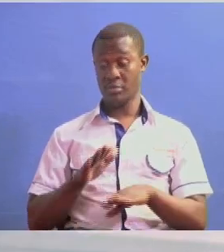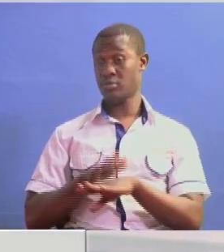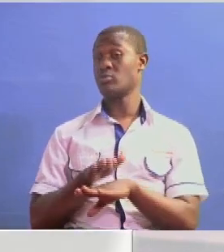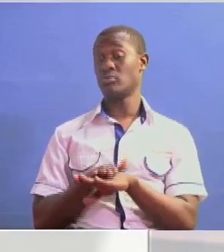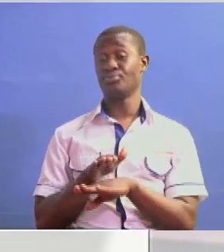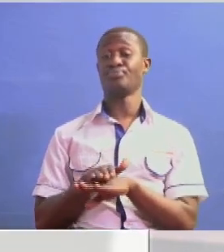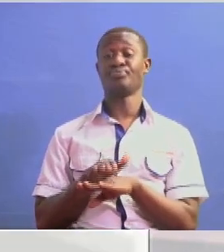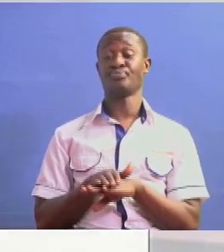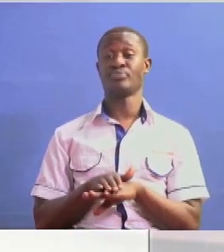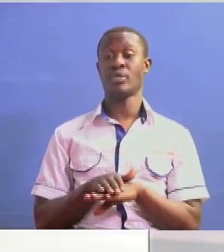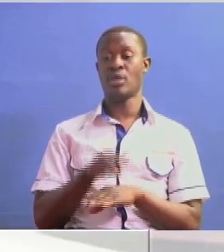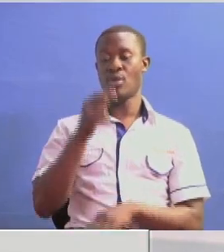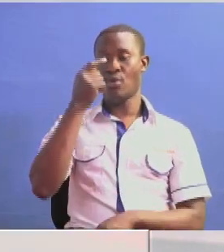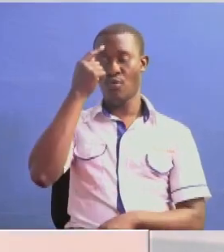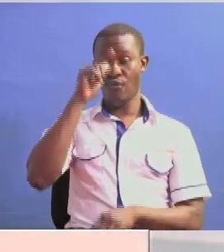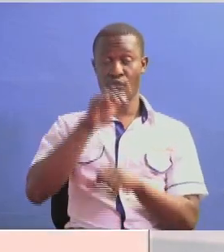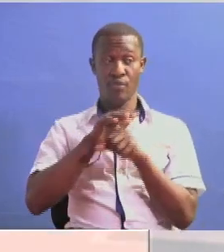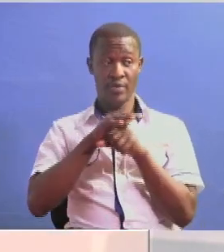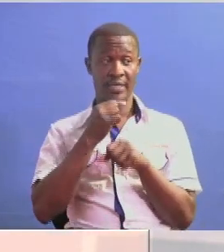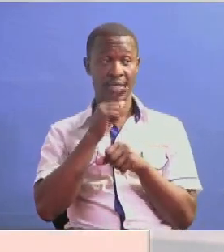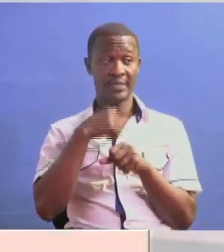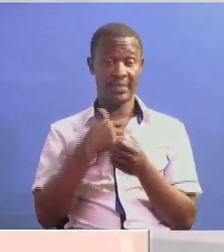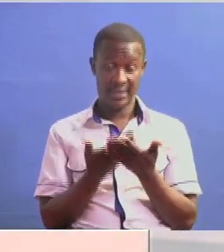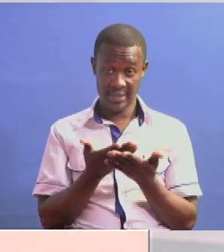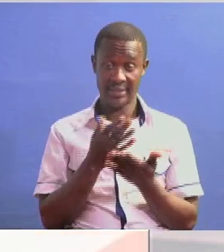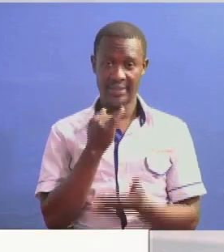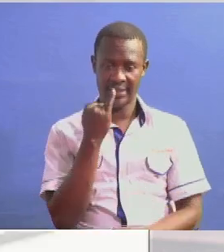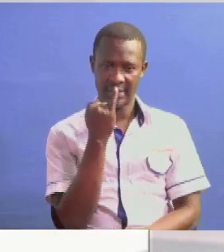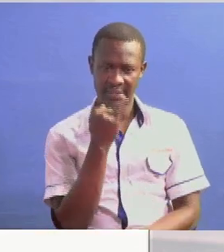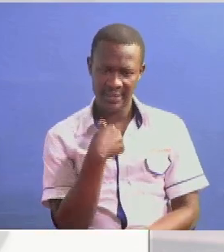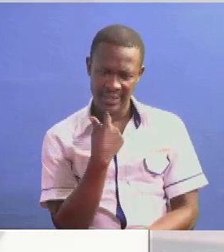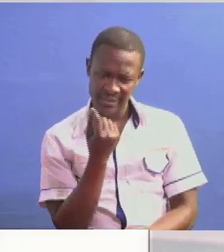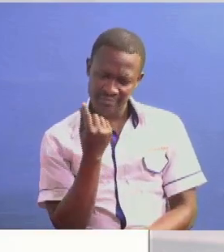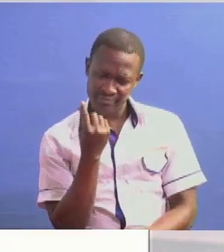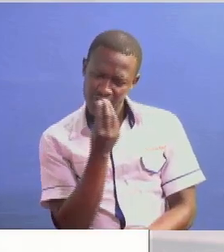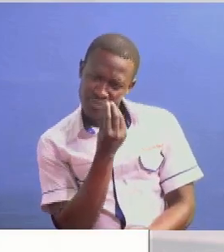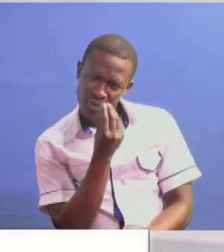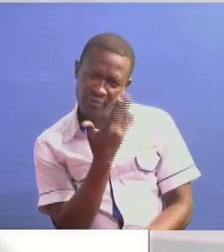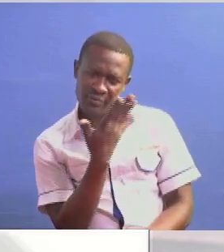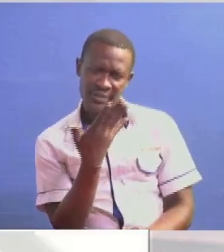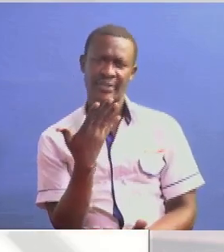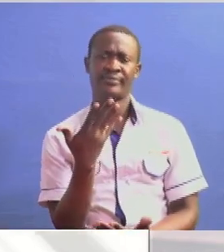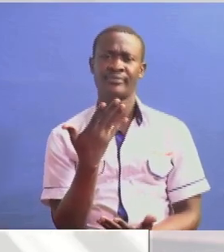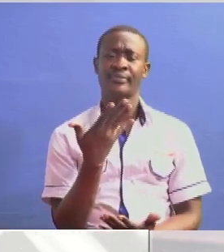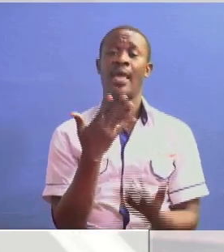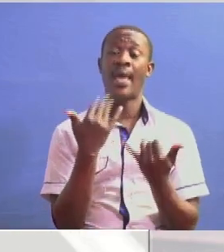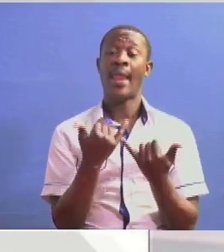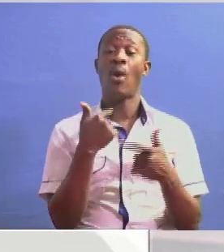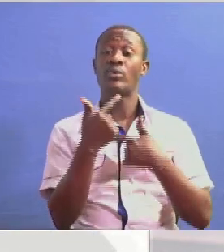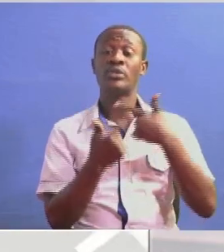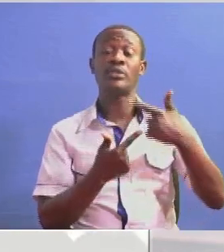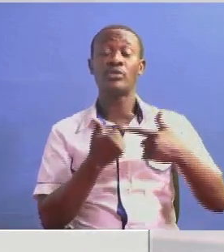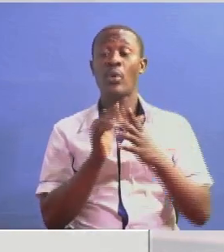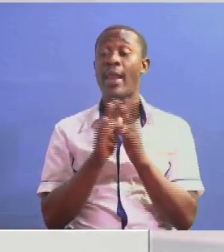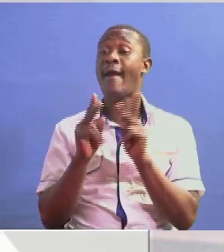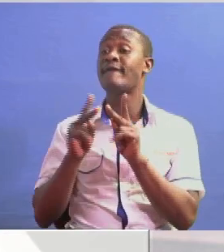and for many, it's fair to say maybe this is just a drop in the ocean. And of course, now it's bringing up